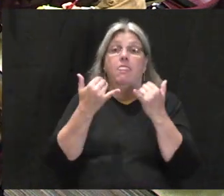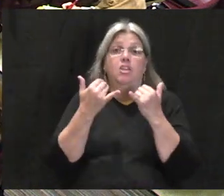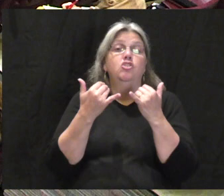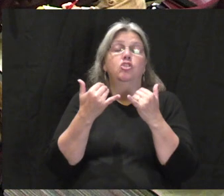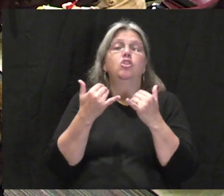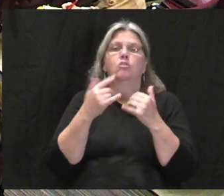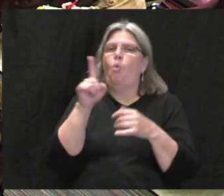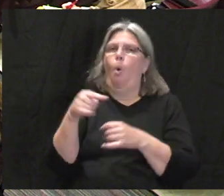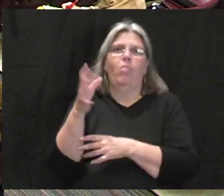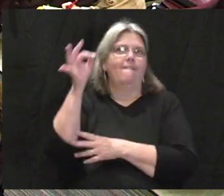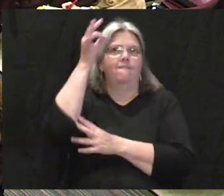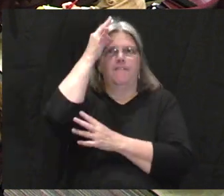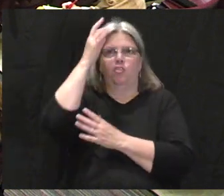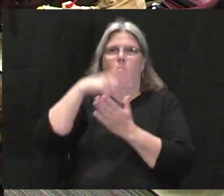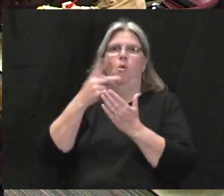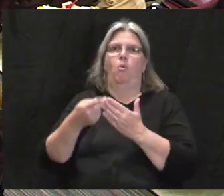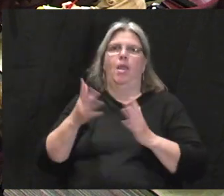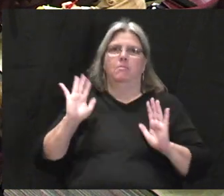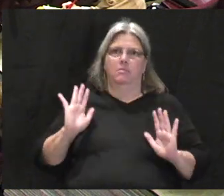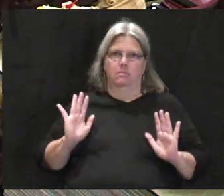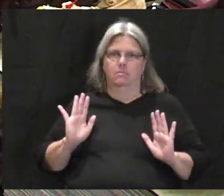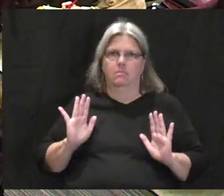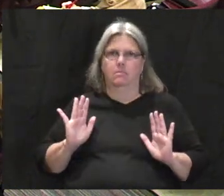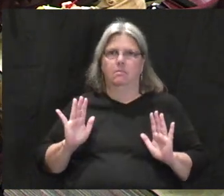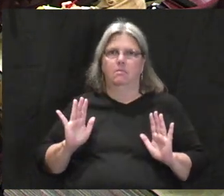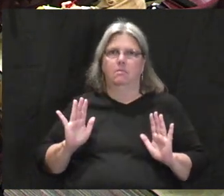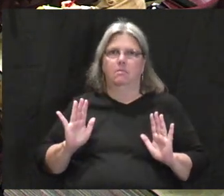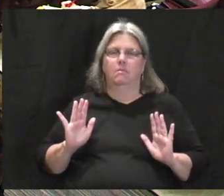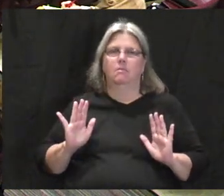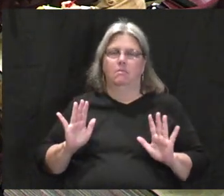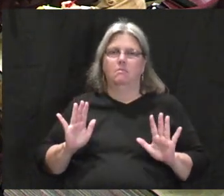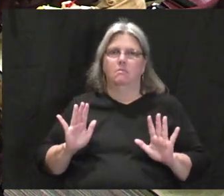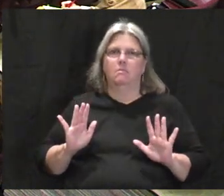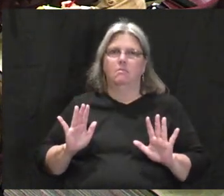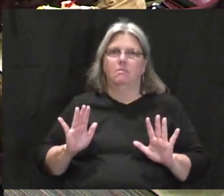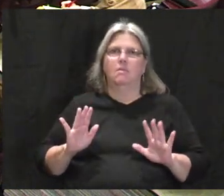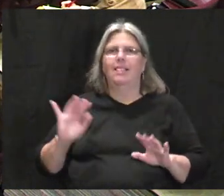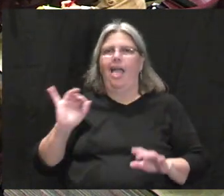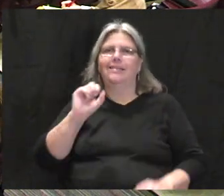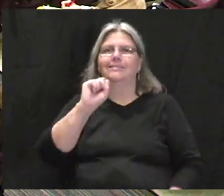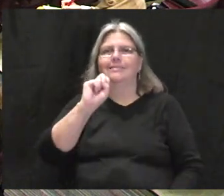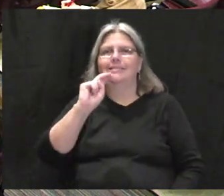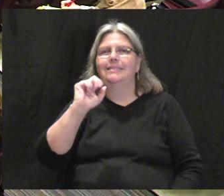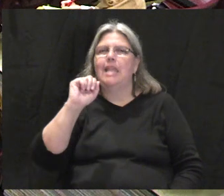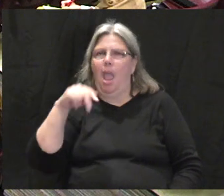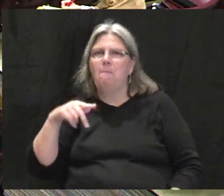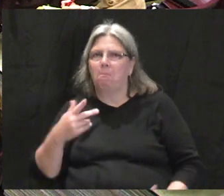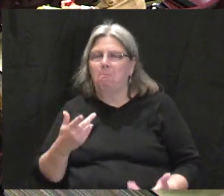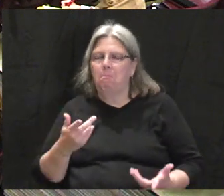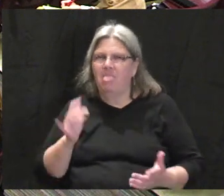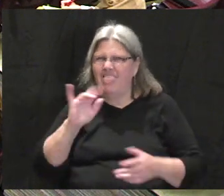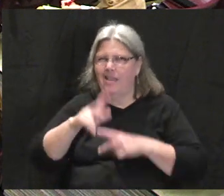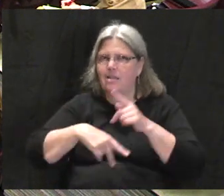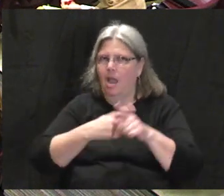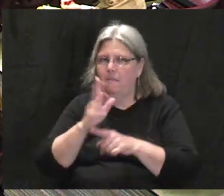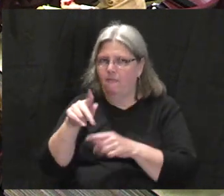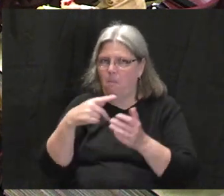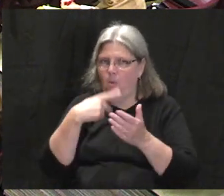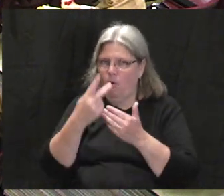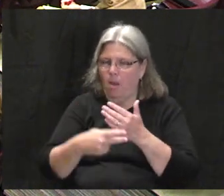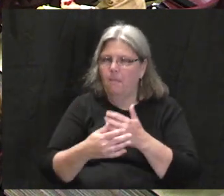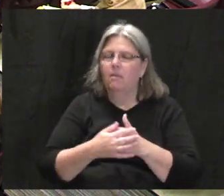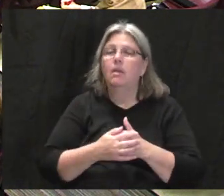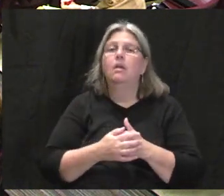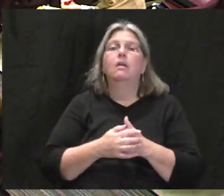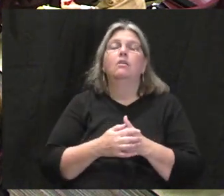federal programs that people qualify, like SNAP, like, those kinds of things. So the effect